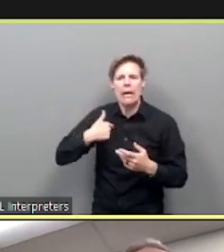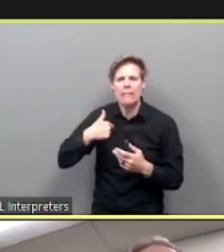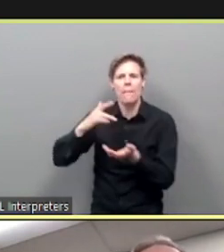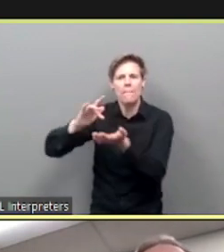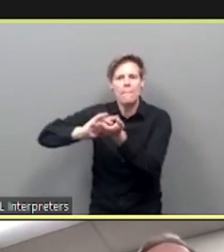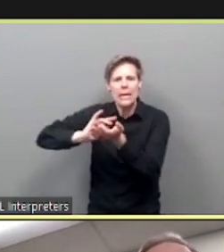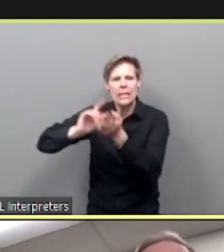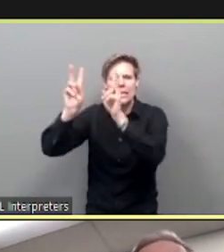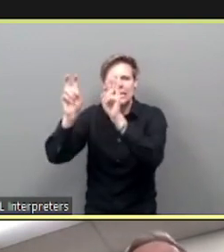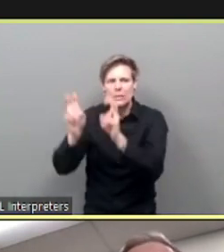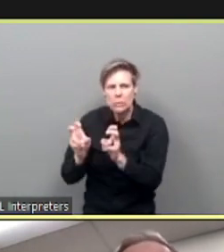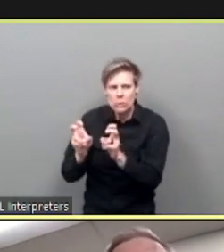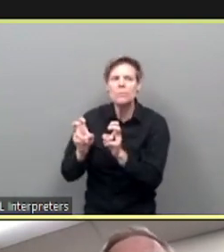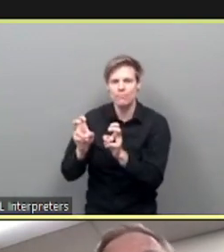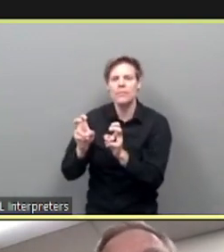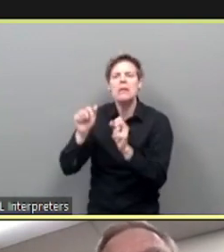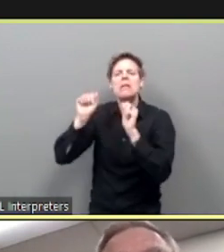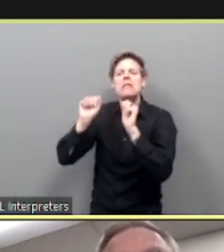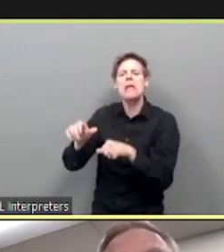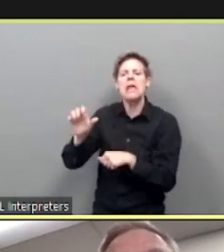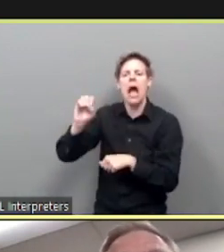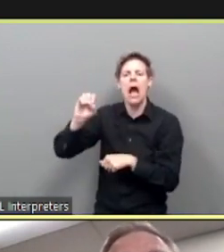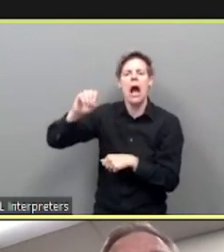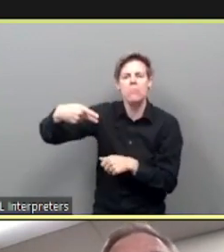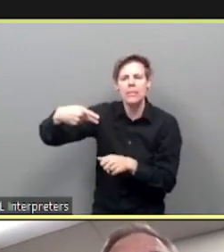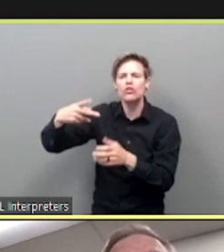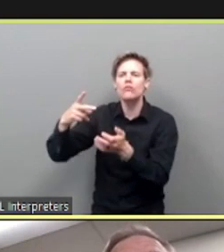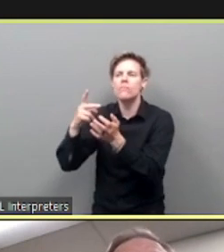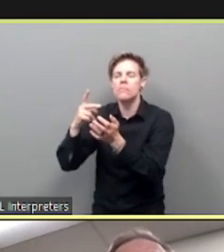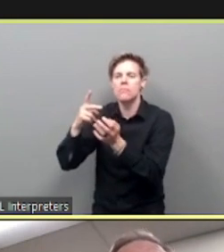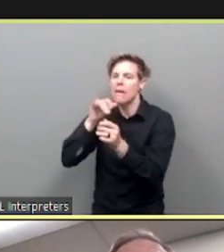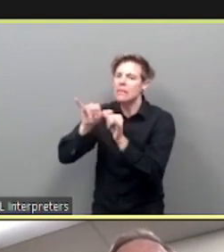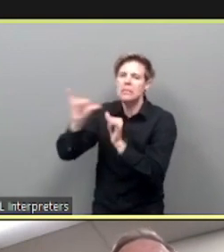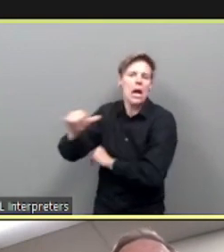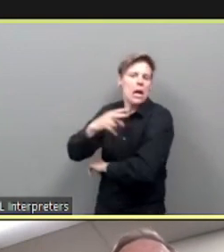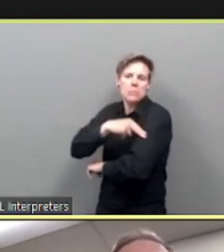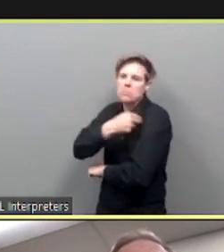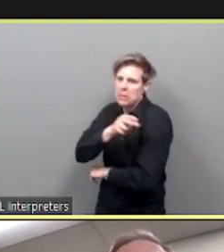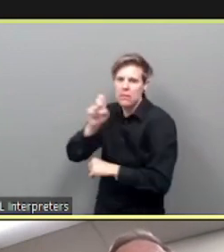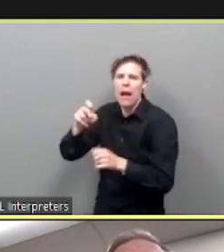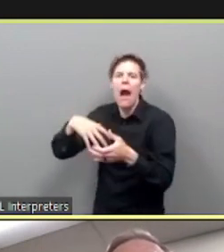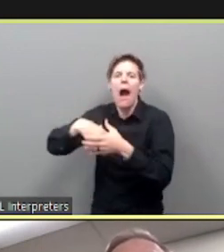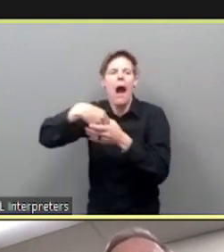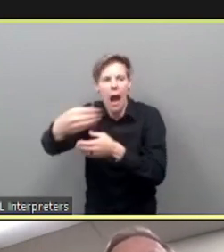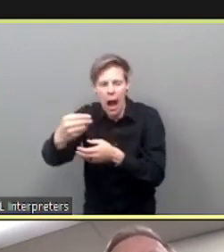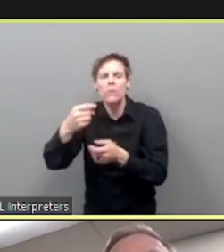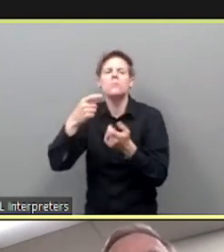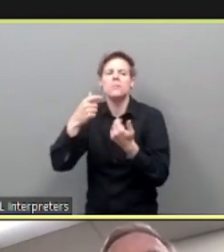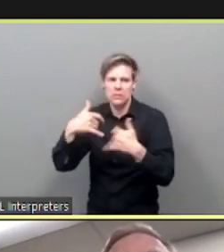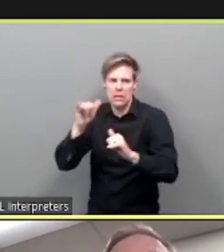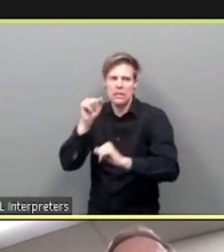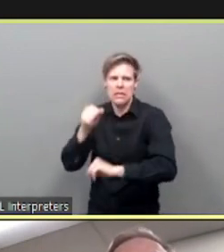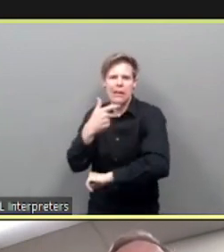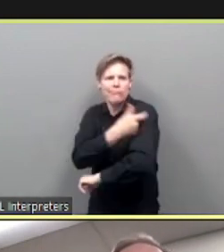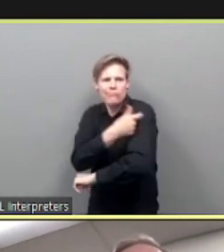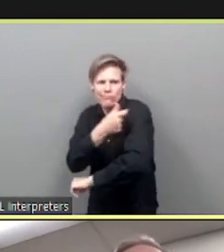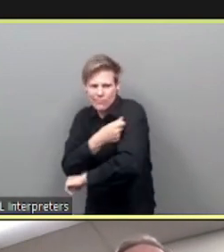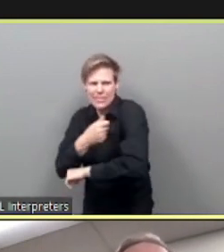intravenously, and just like a shot that you can get that doesn't take as much time. We're still studying why the September 2nd to